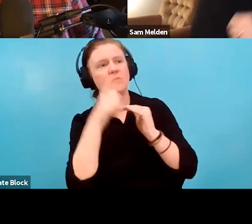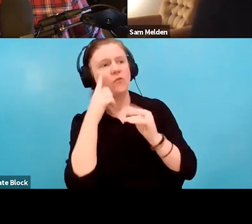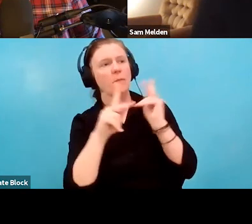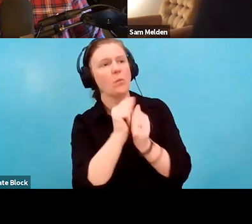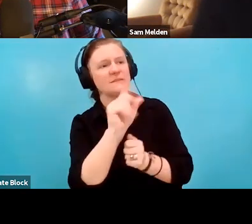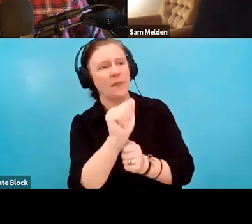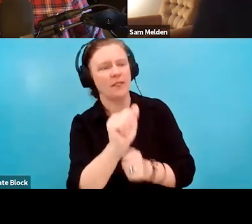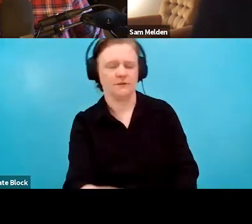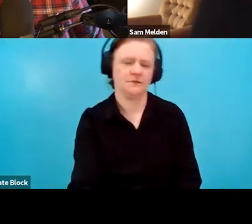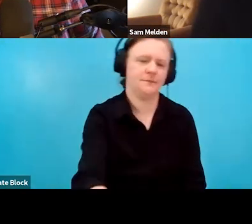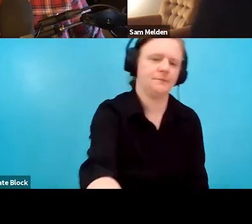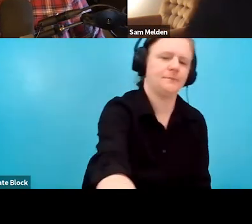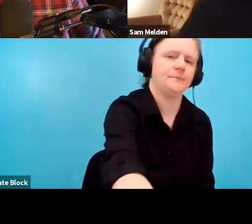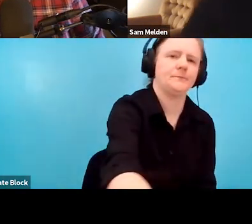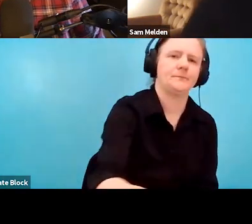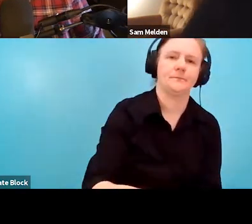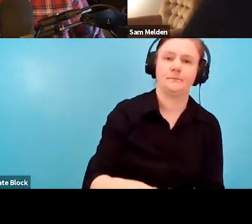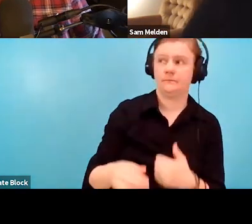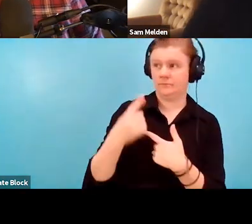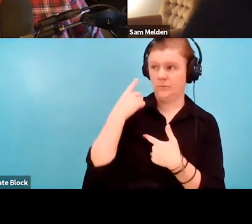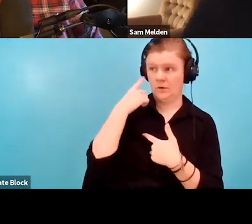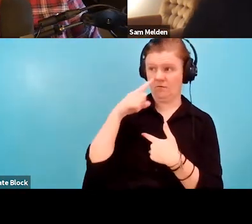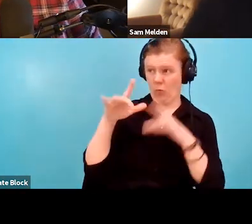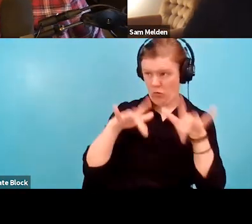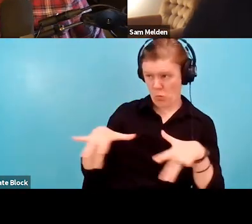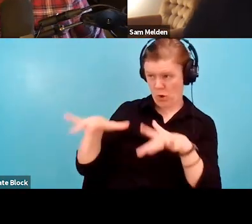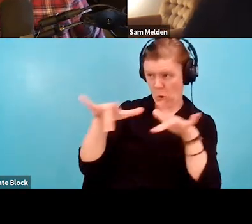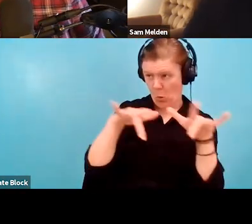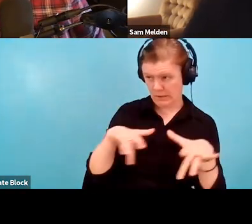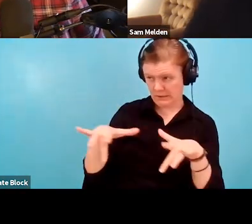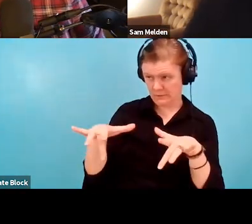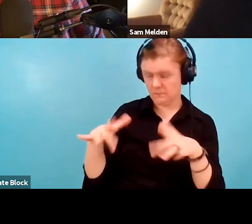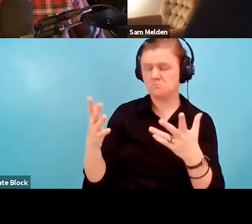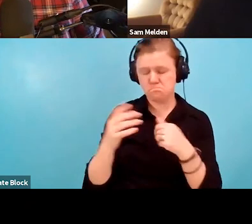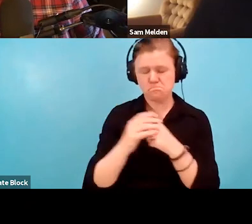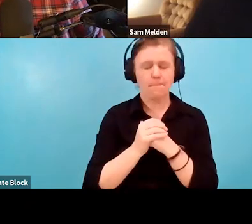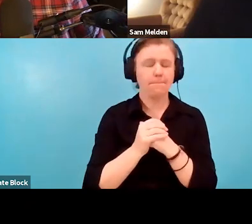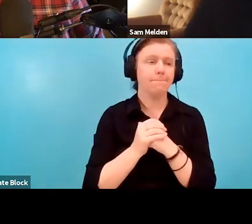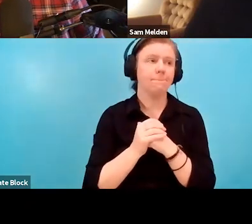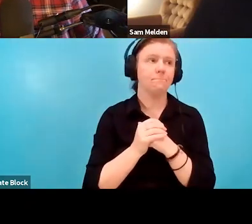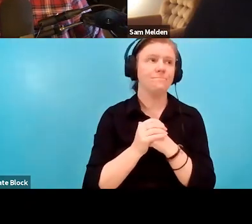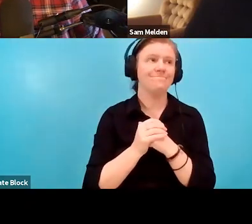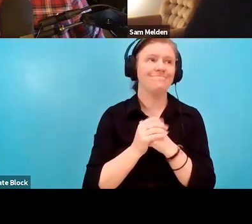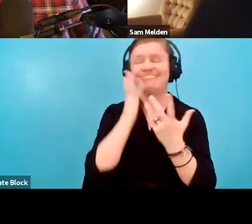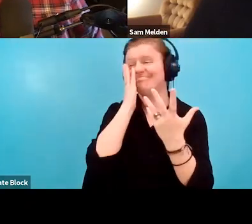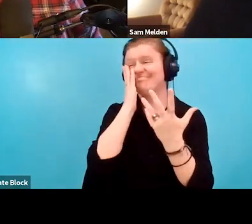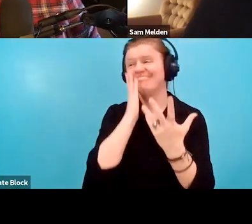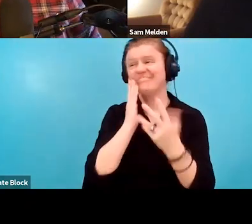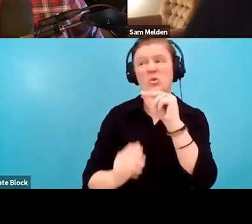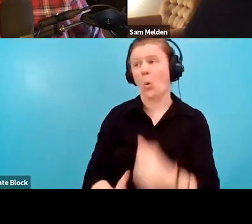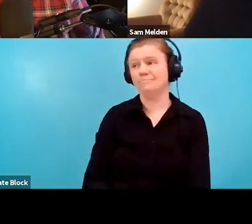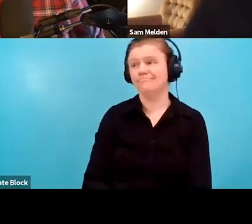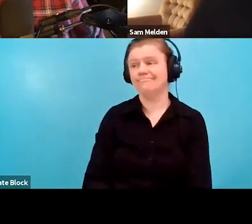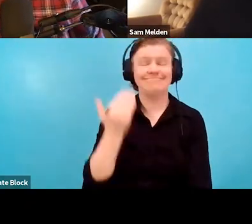disabilities? So I'm assuming this is for the recording end. And the short answer is, unfortunately, no, I don't